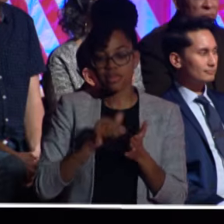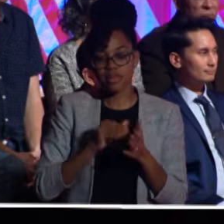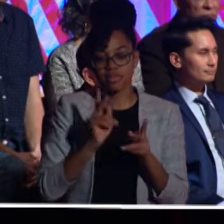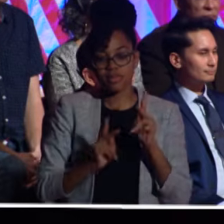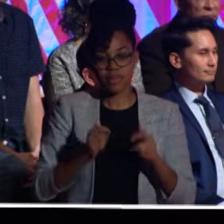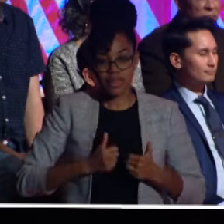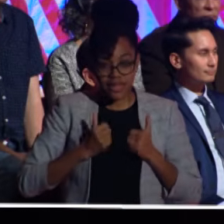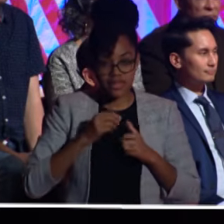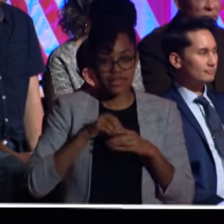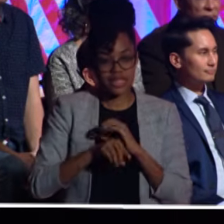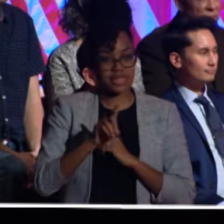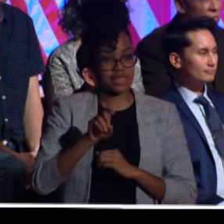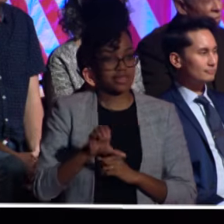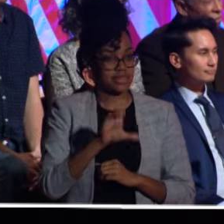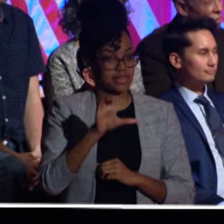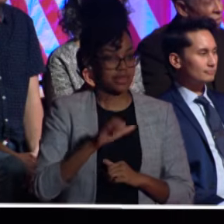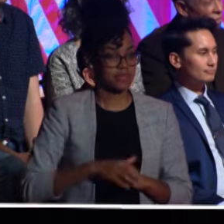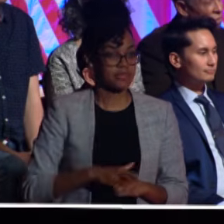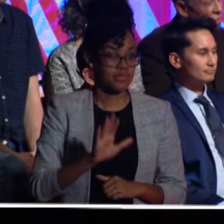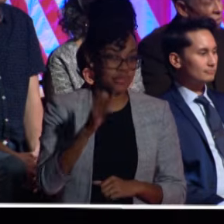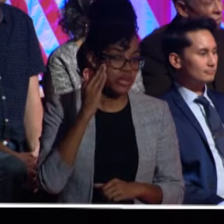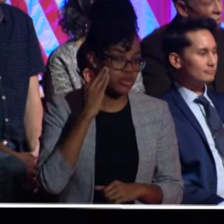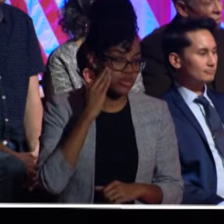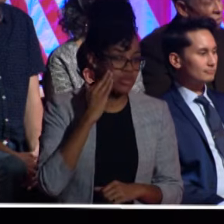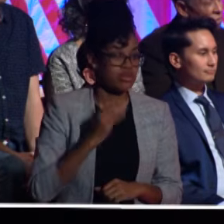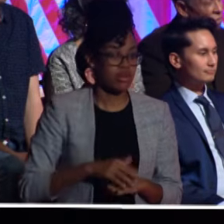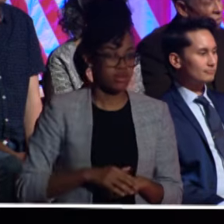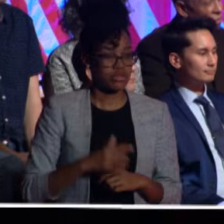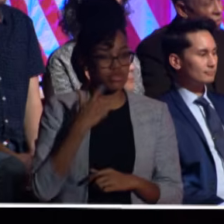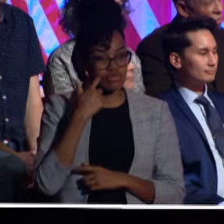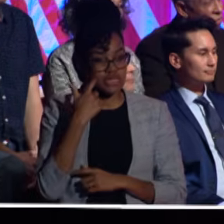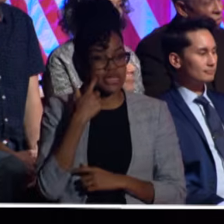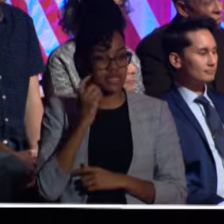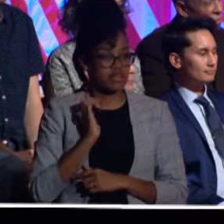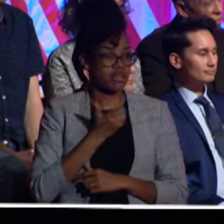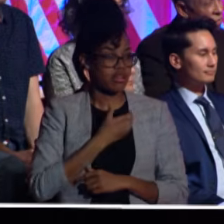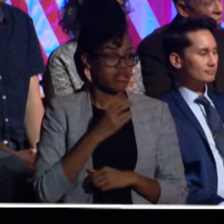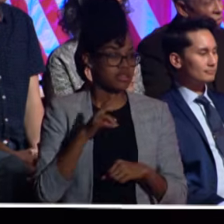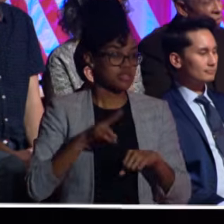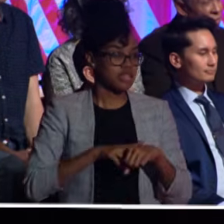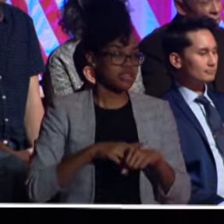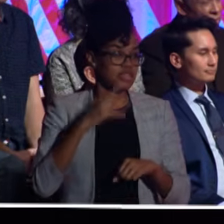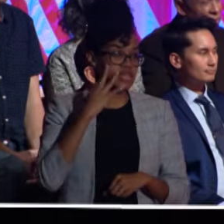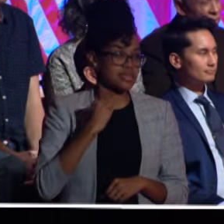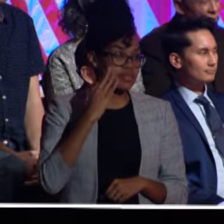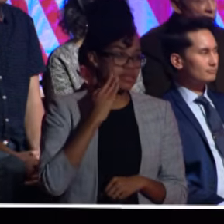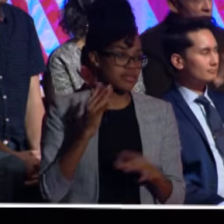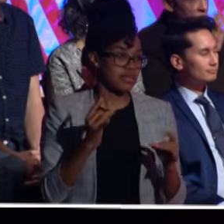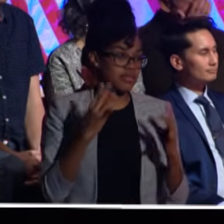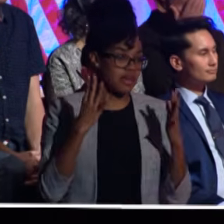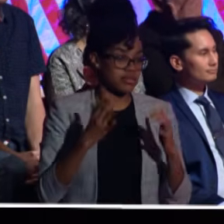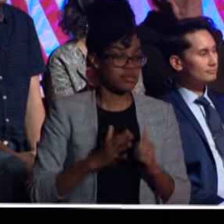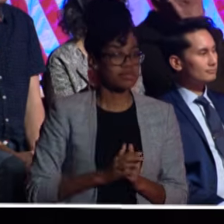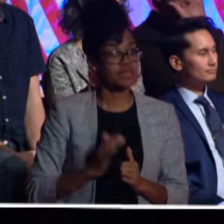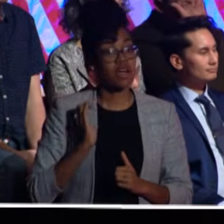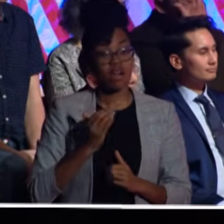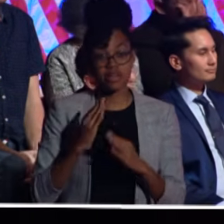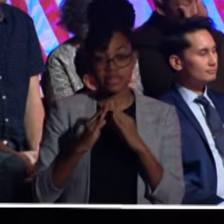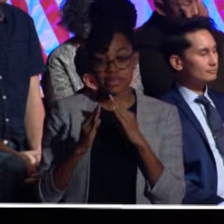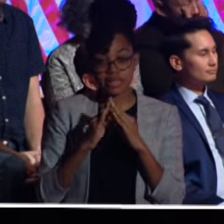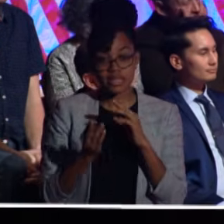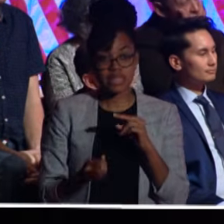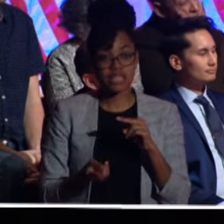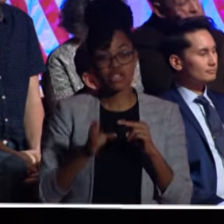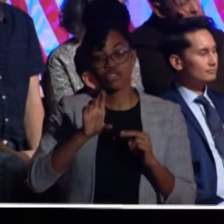city has experienced a tragic spike in fatal violence. While overall crime has decreased, the number of people shot in